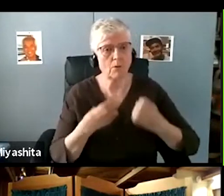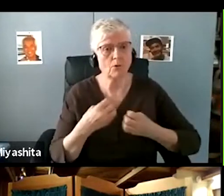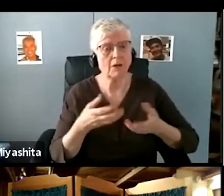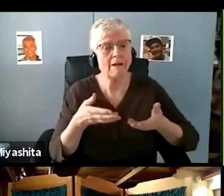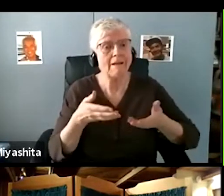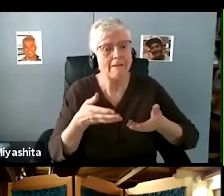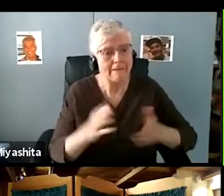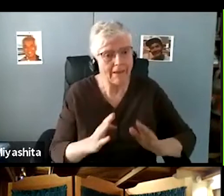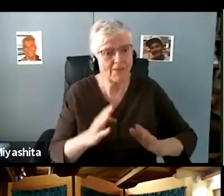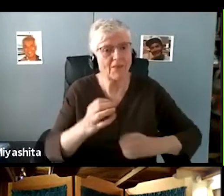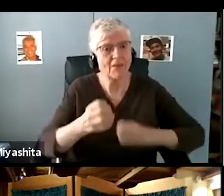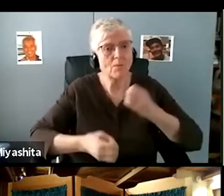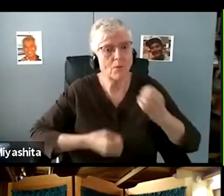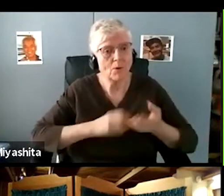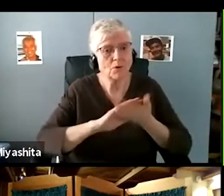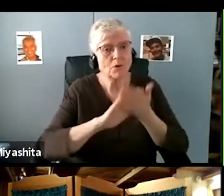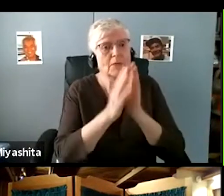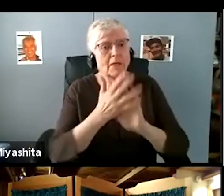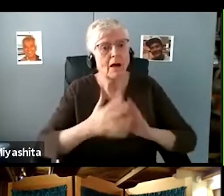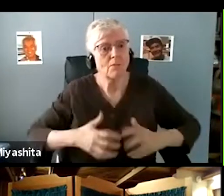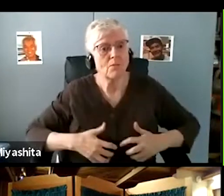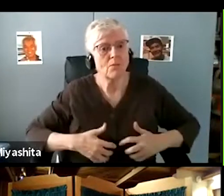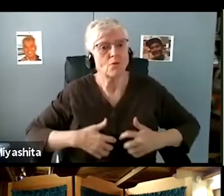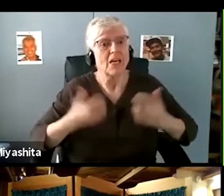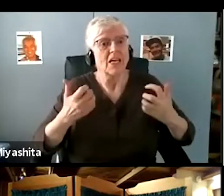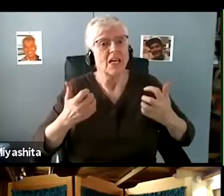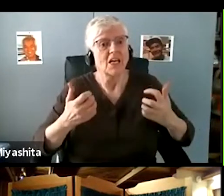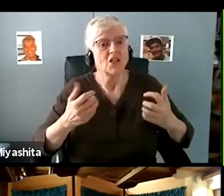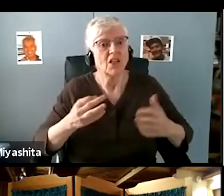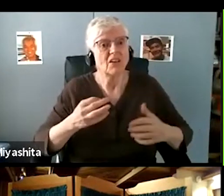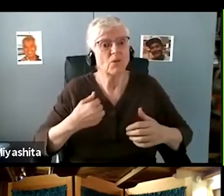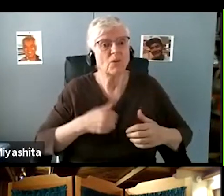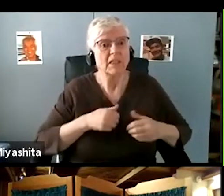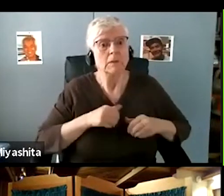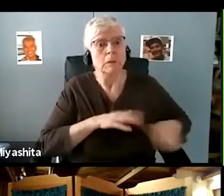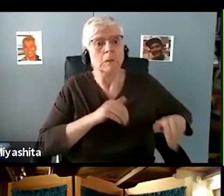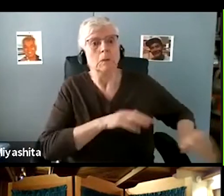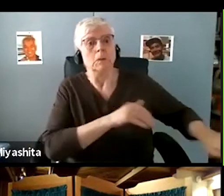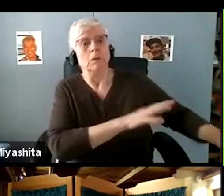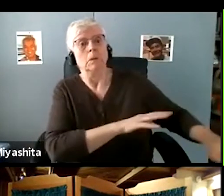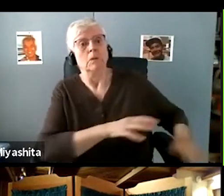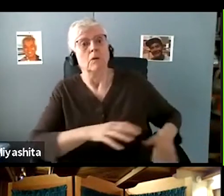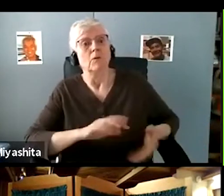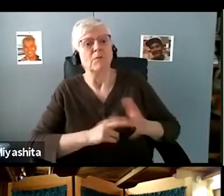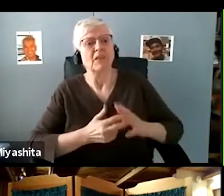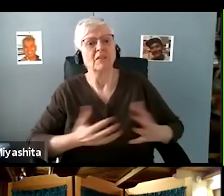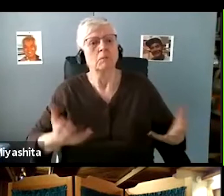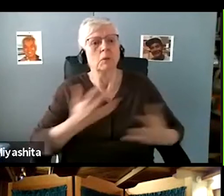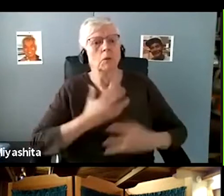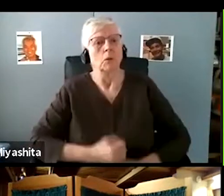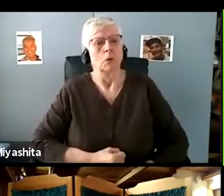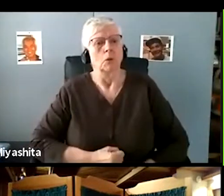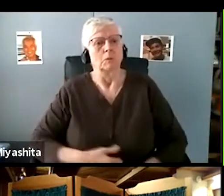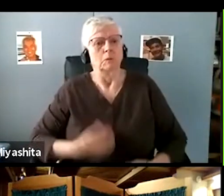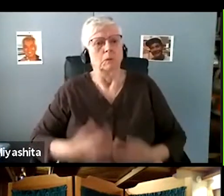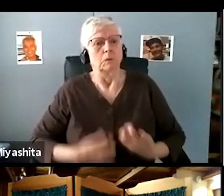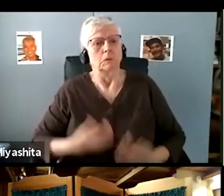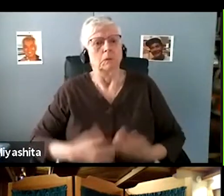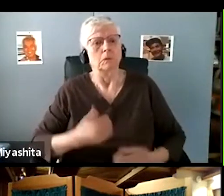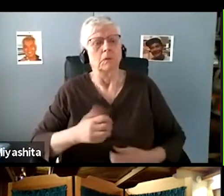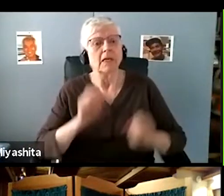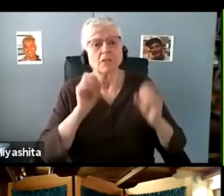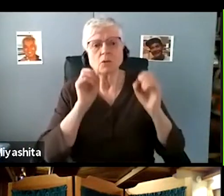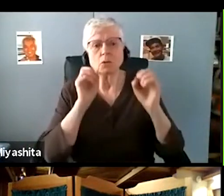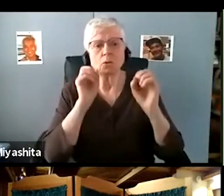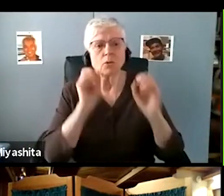rage. If we chase it away, that rage stays with us. So it's okay to feel the rage. It's okay to feel